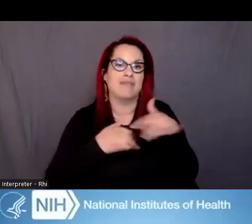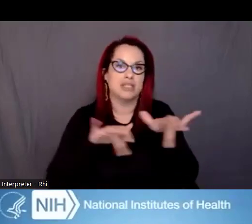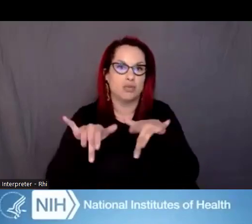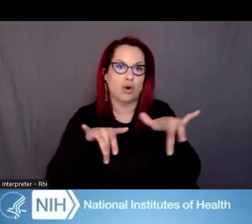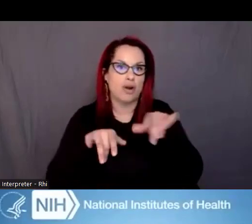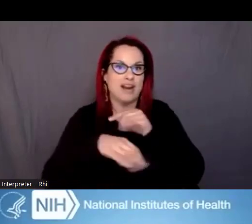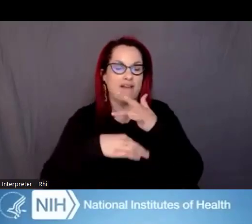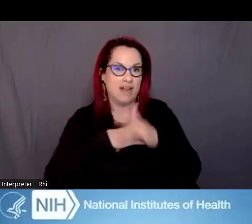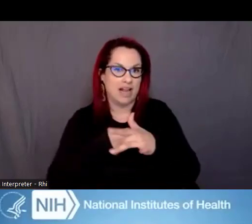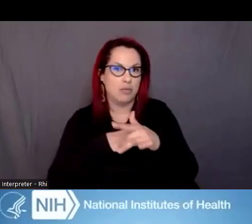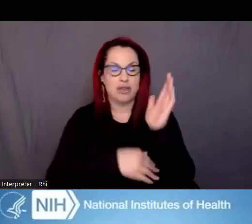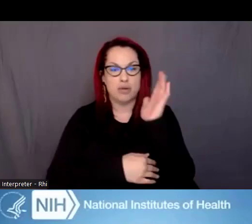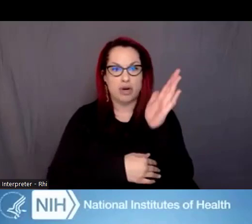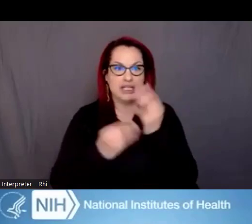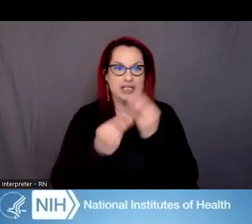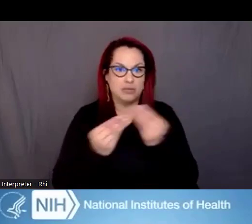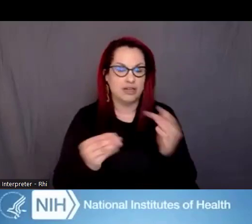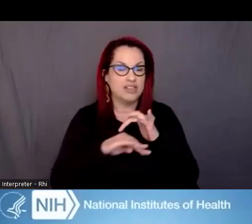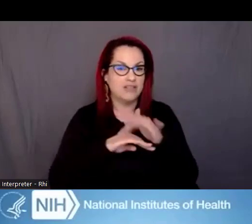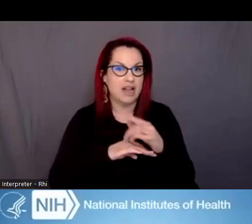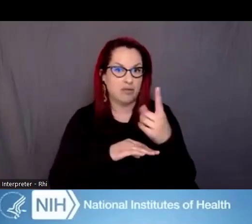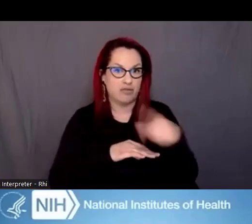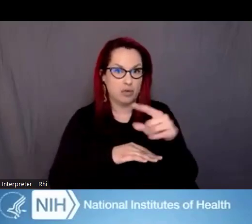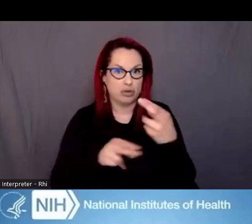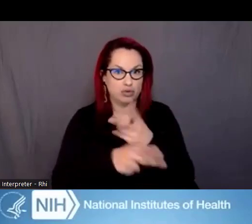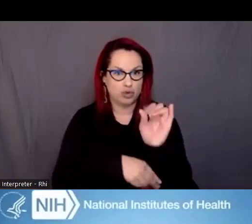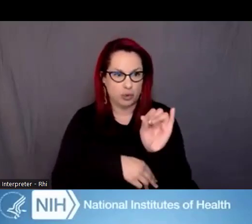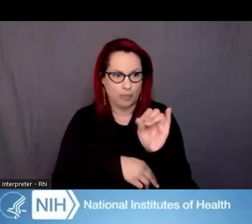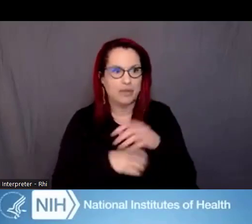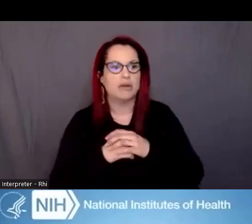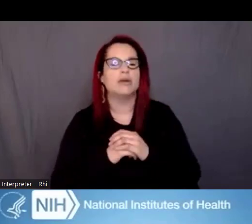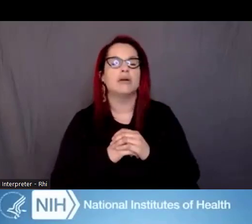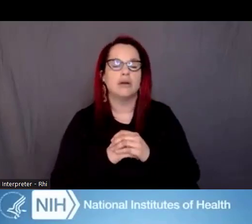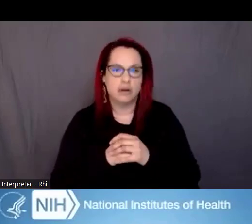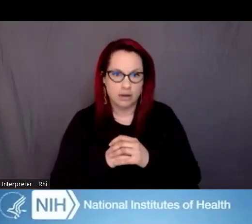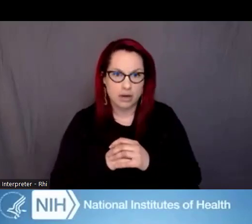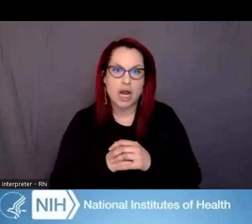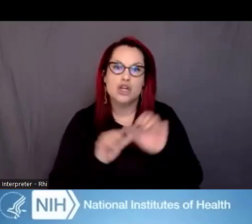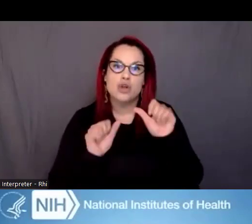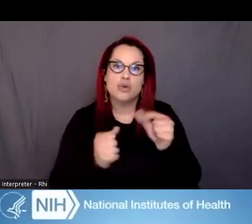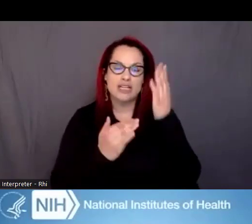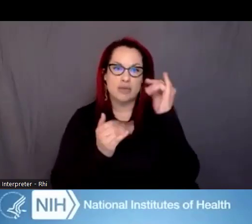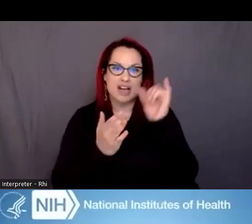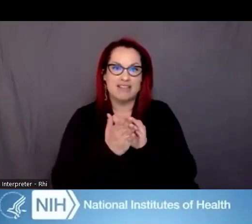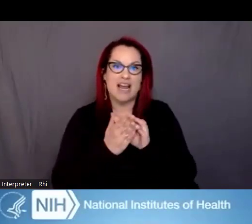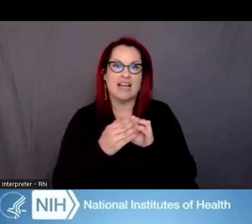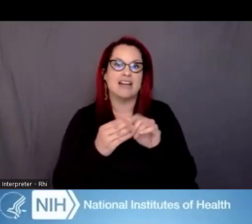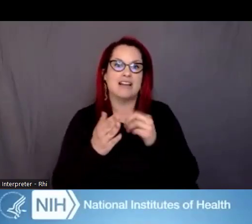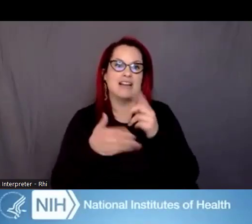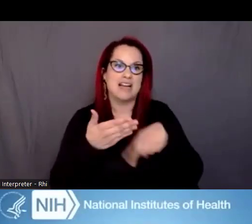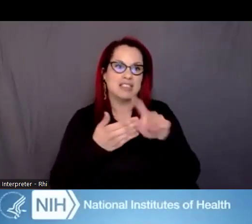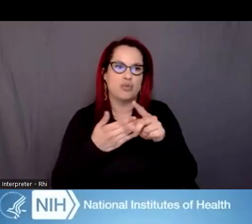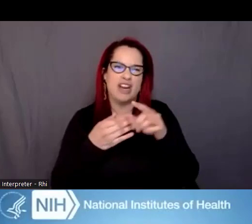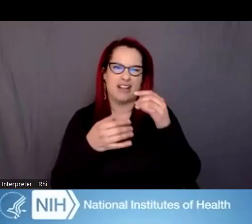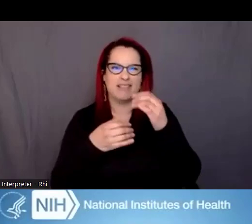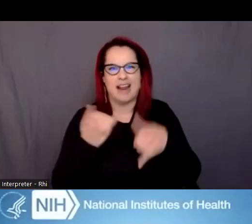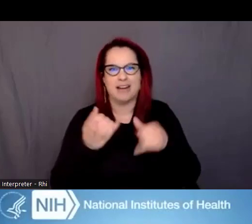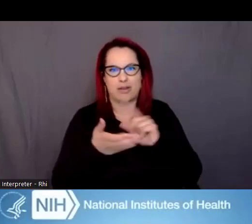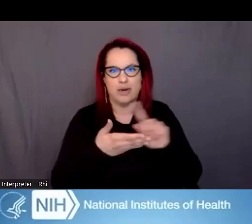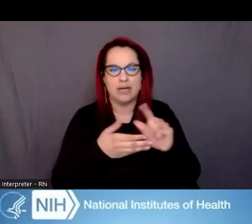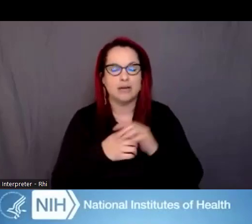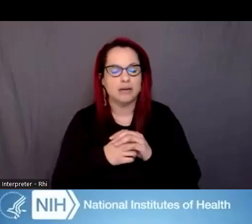and the presentation materials available to you. And so you can expect that at the end of next week. If